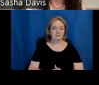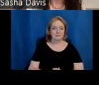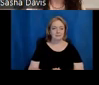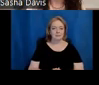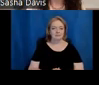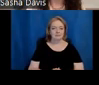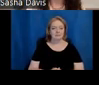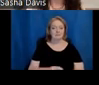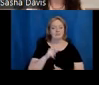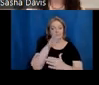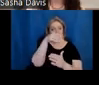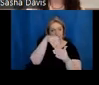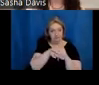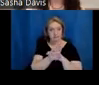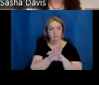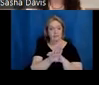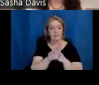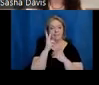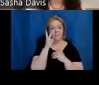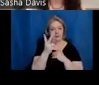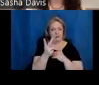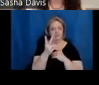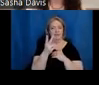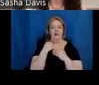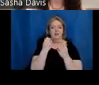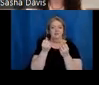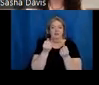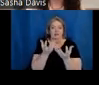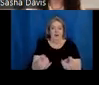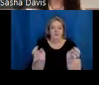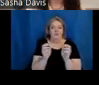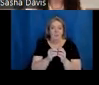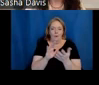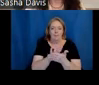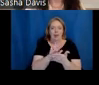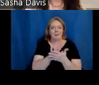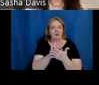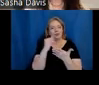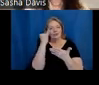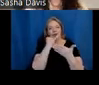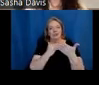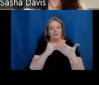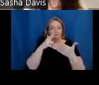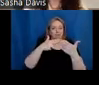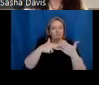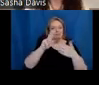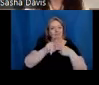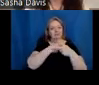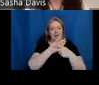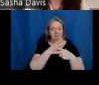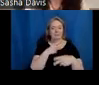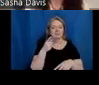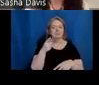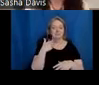are in the dining room, you will see there are a lot more works on paper. So we've got here drawings